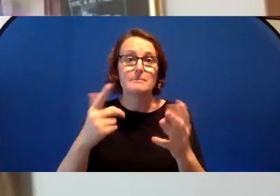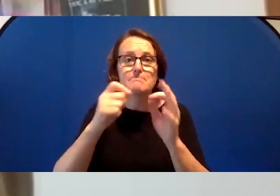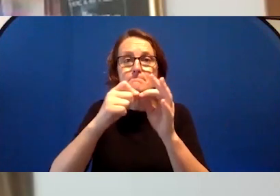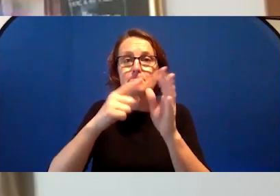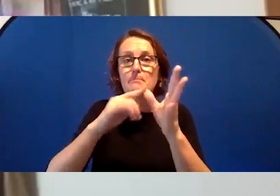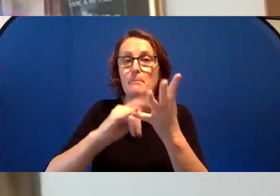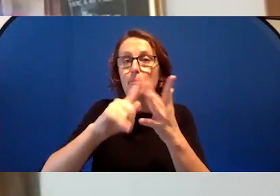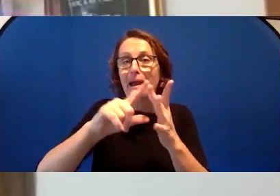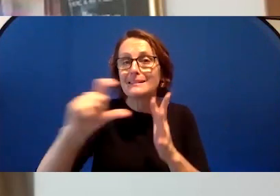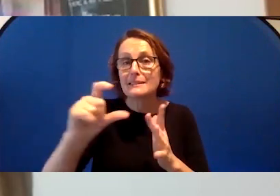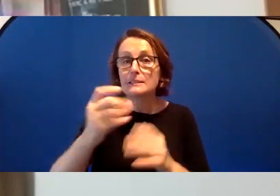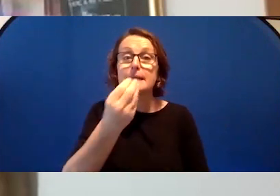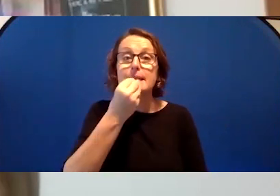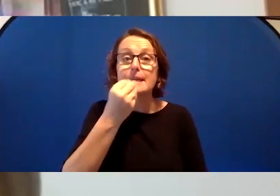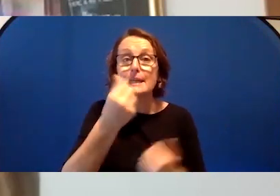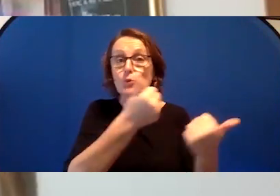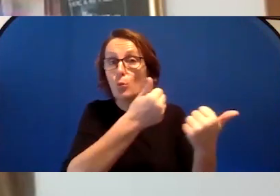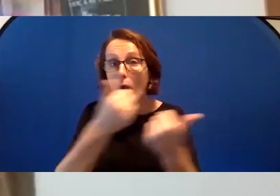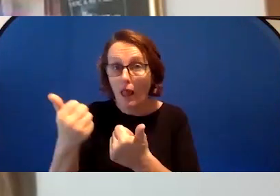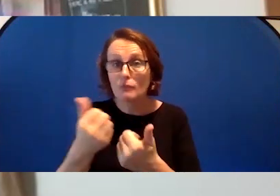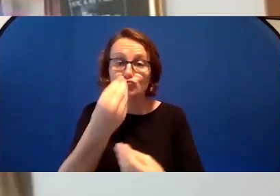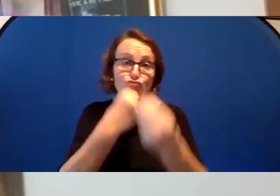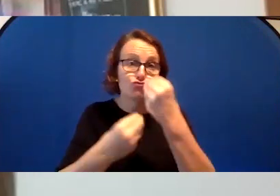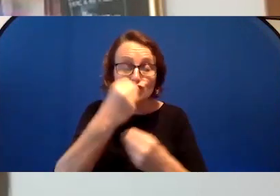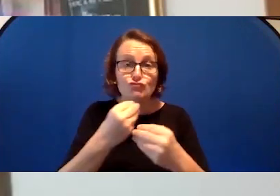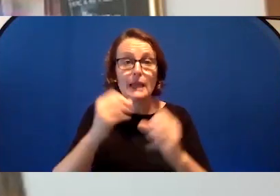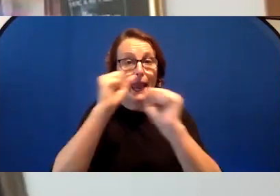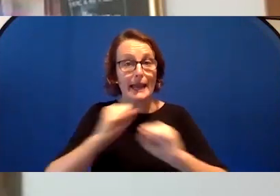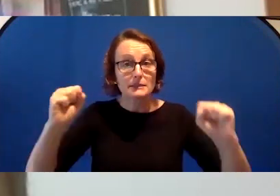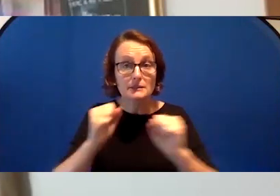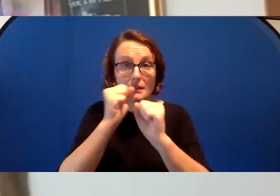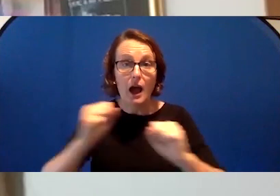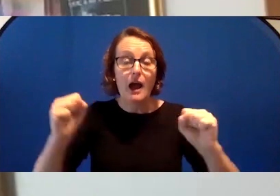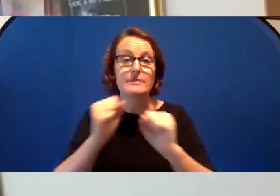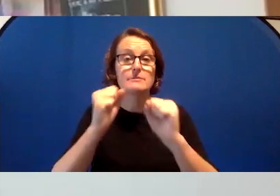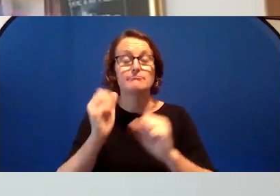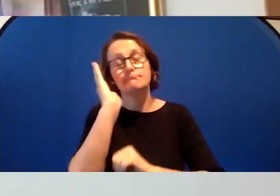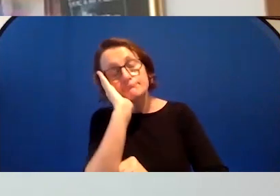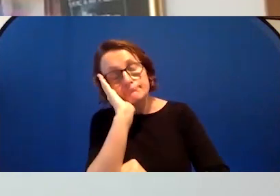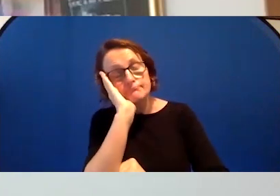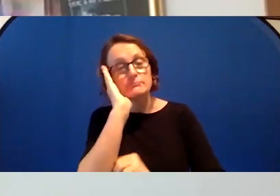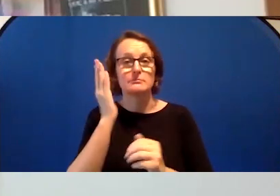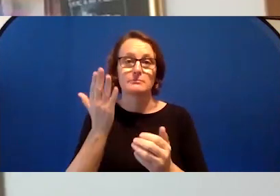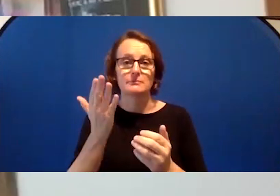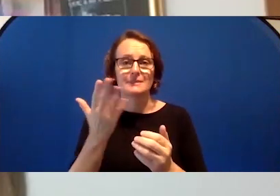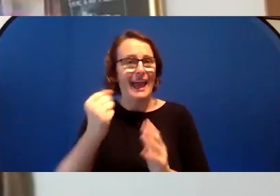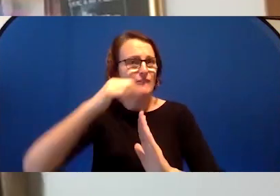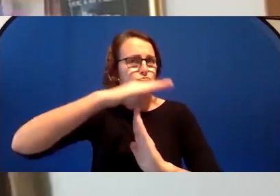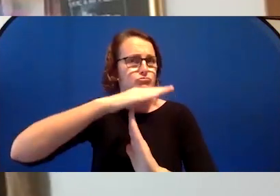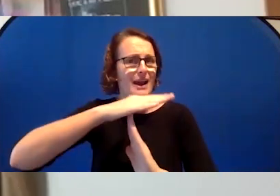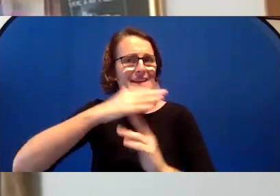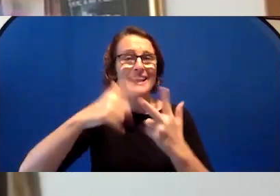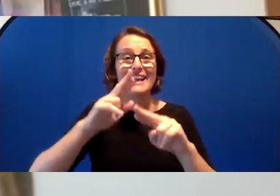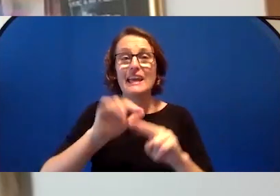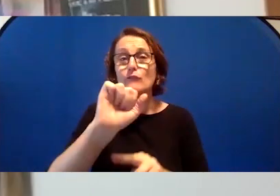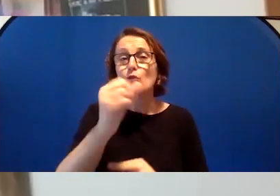Try to eat well, sleep soundly, and exercise. Give yourself a break if your diet isn't